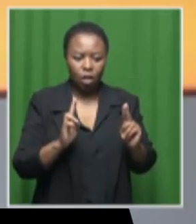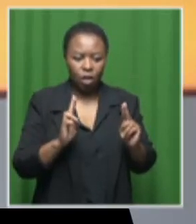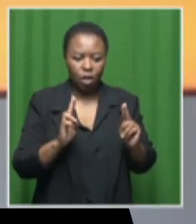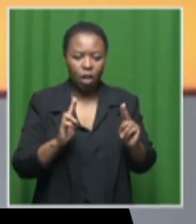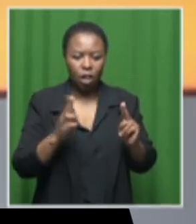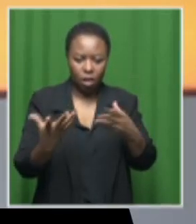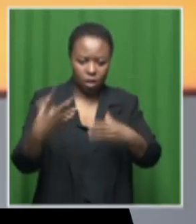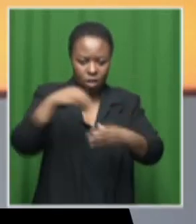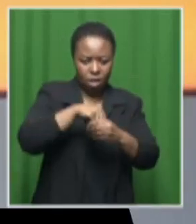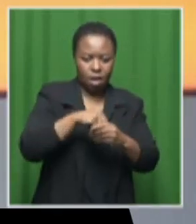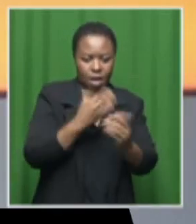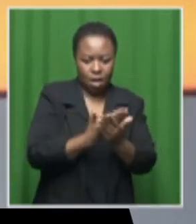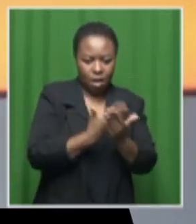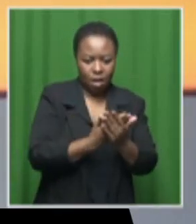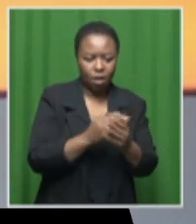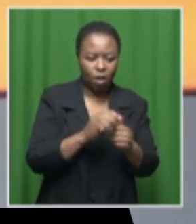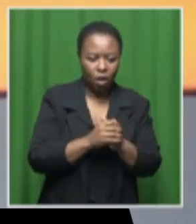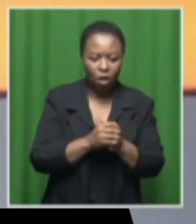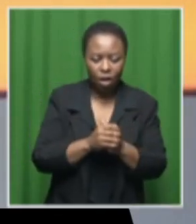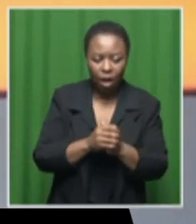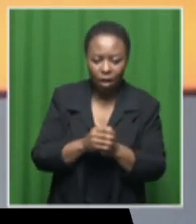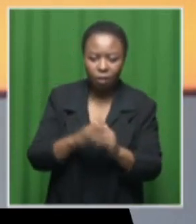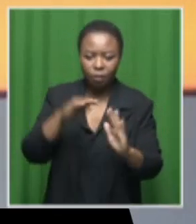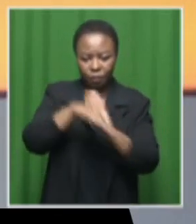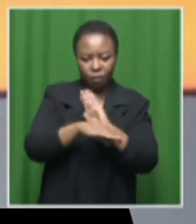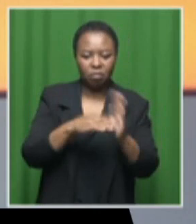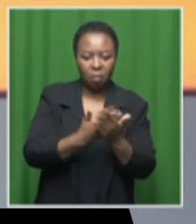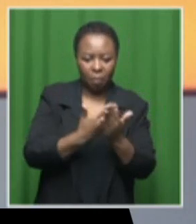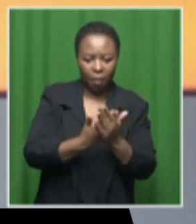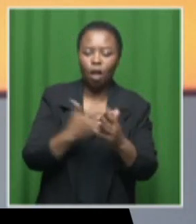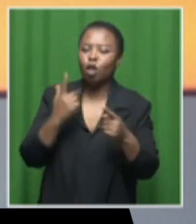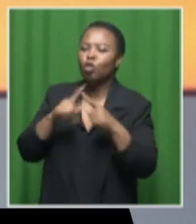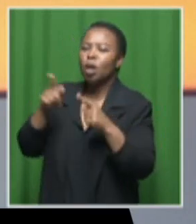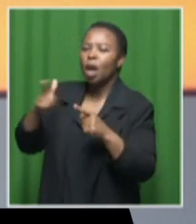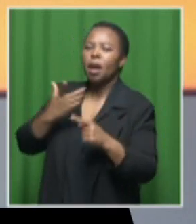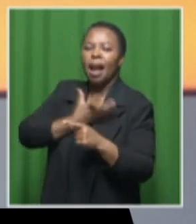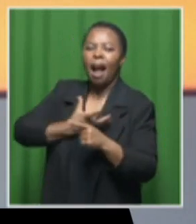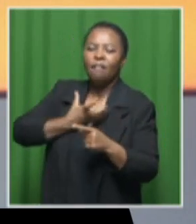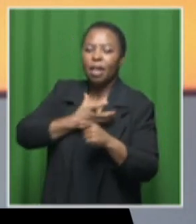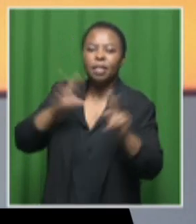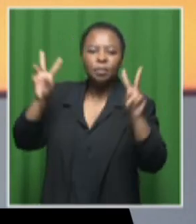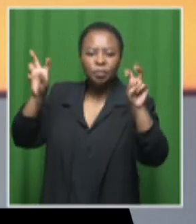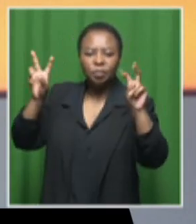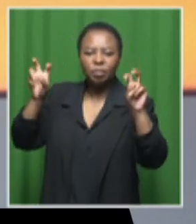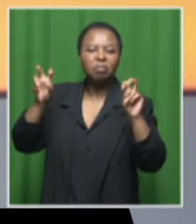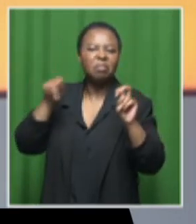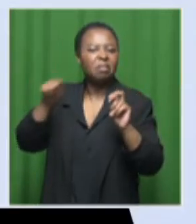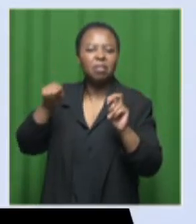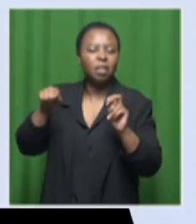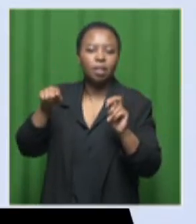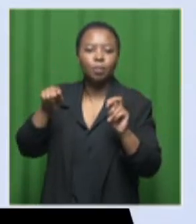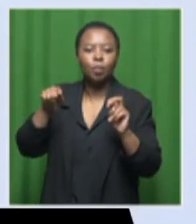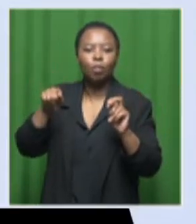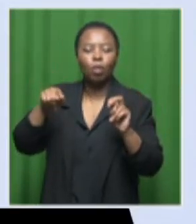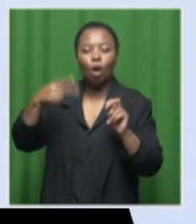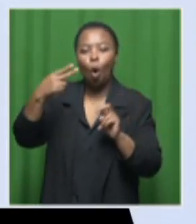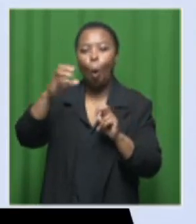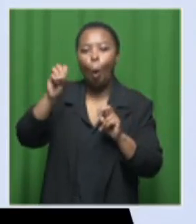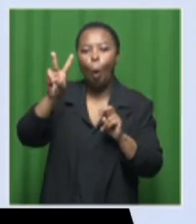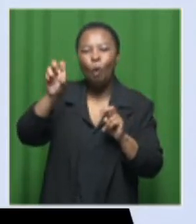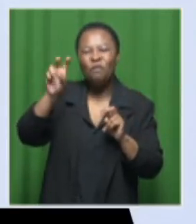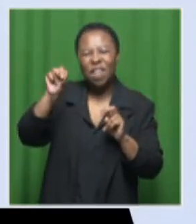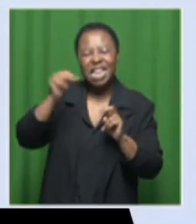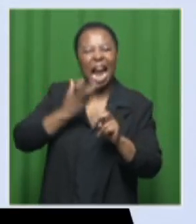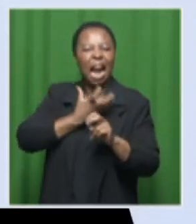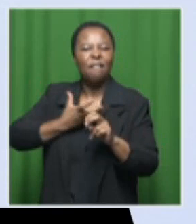just take us through, the symbolism behind woven comfort, like the title Woven Comfort. So woven comfort,